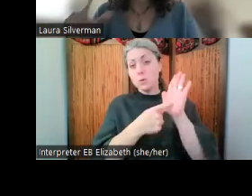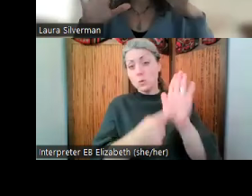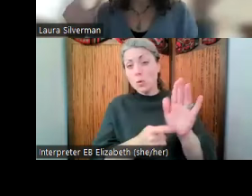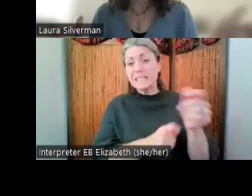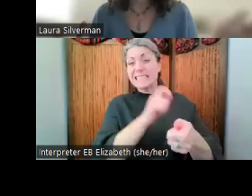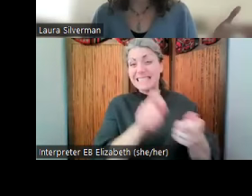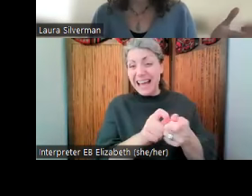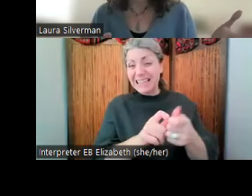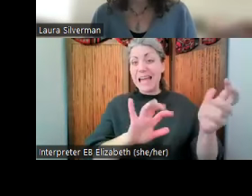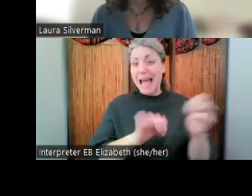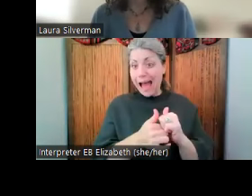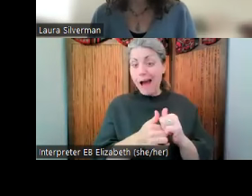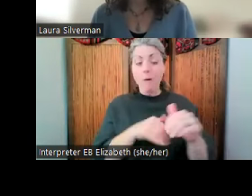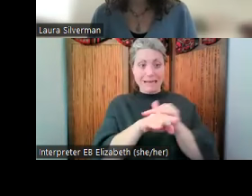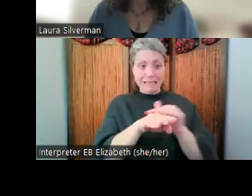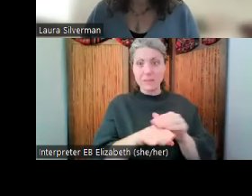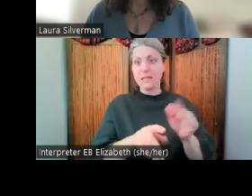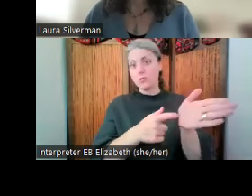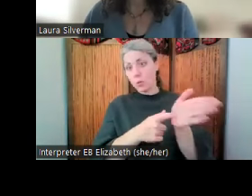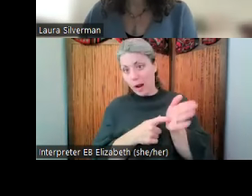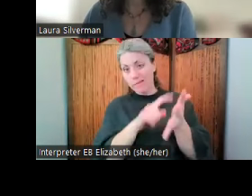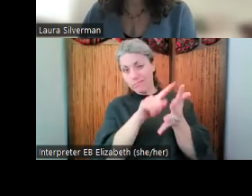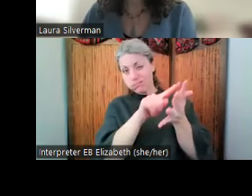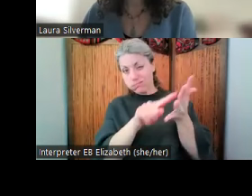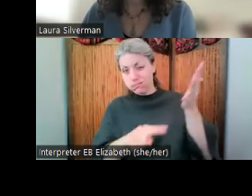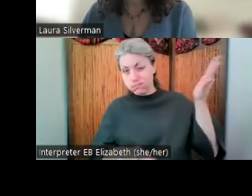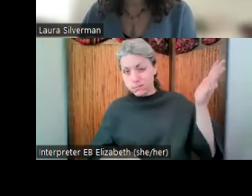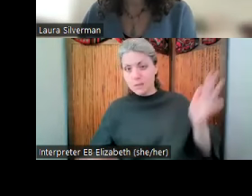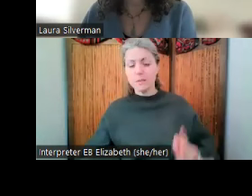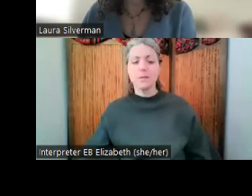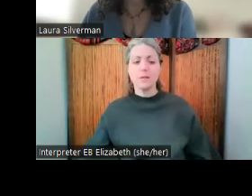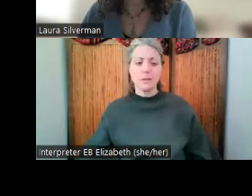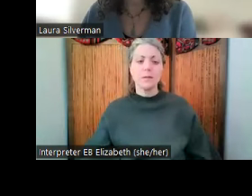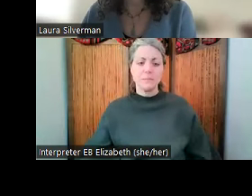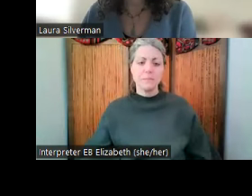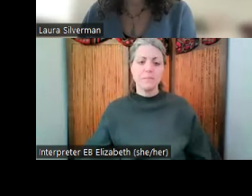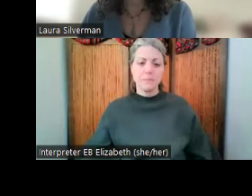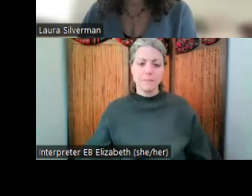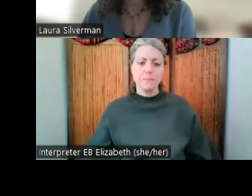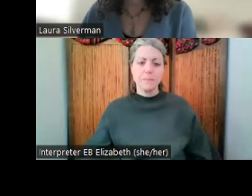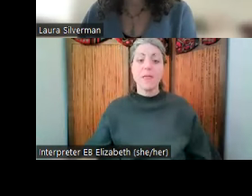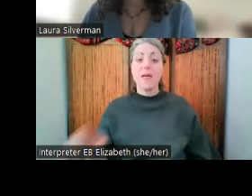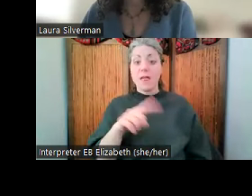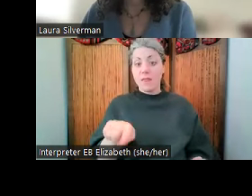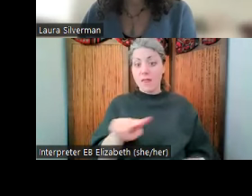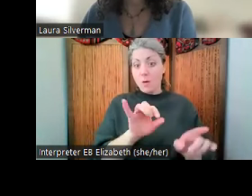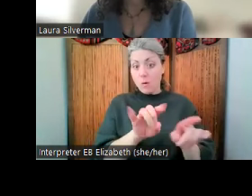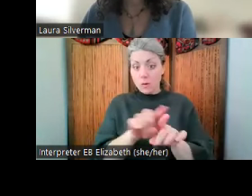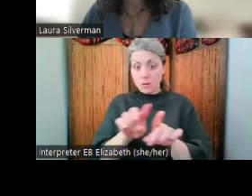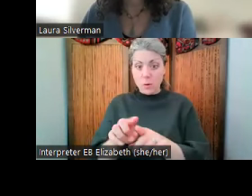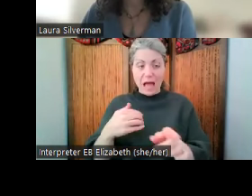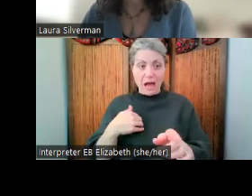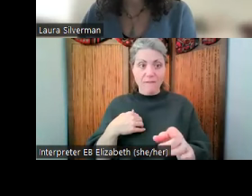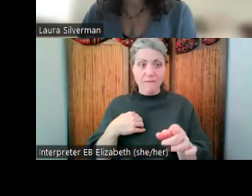measure everything and what's required. They also have some handouts that outline the